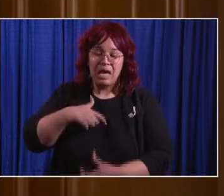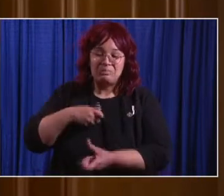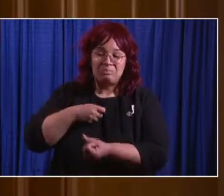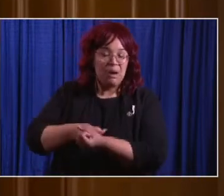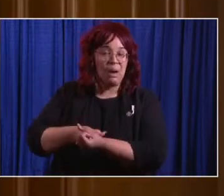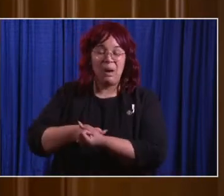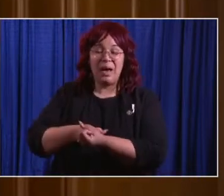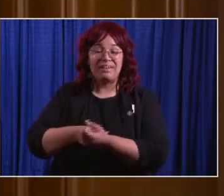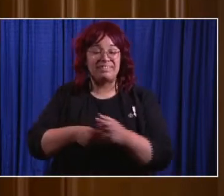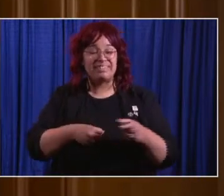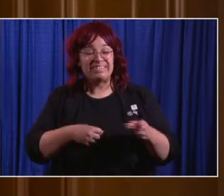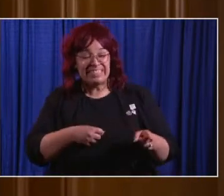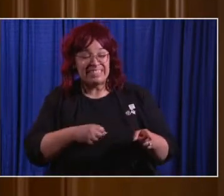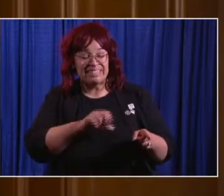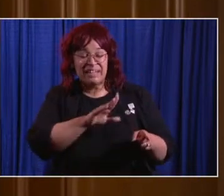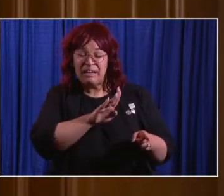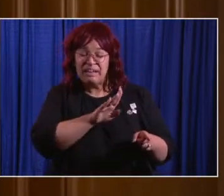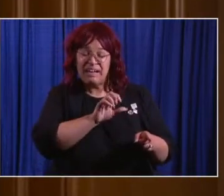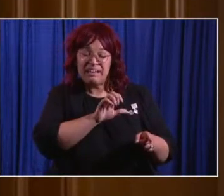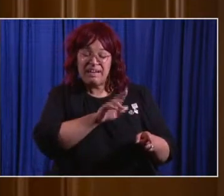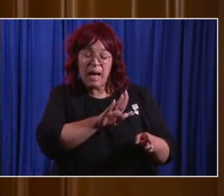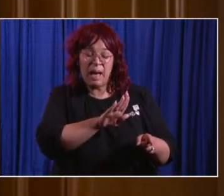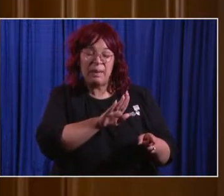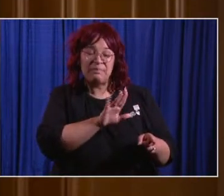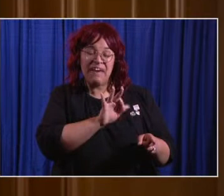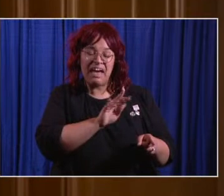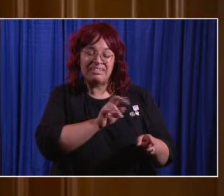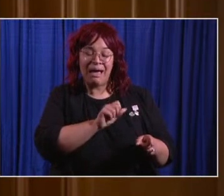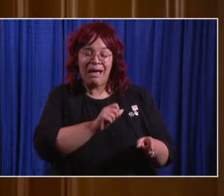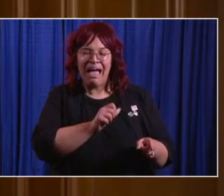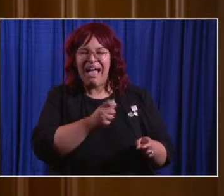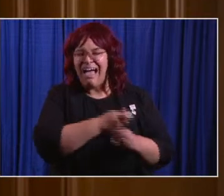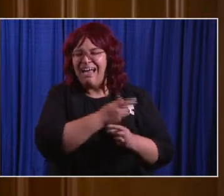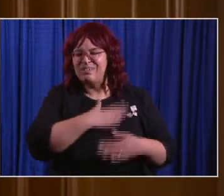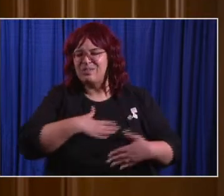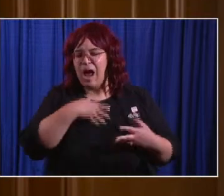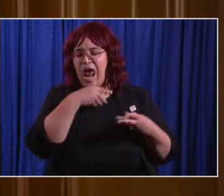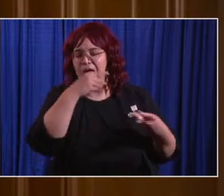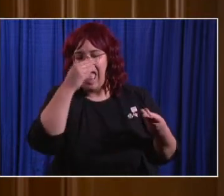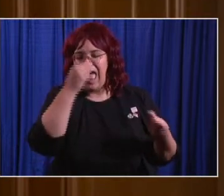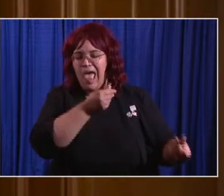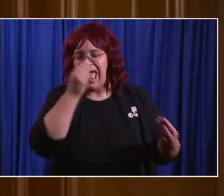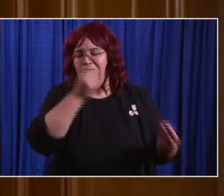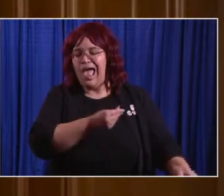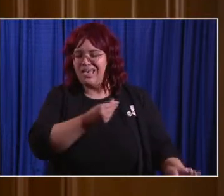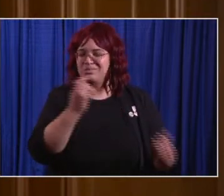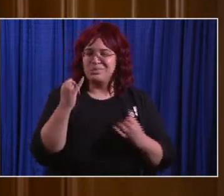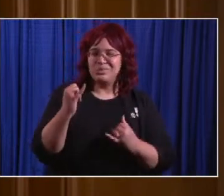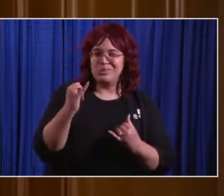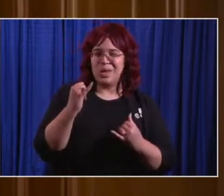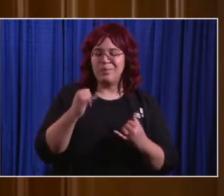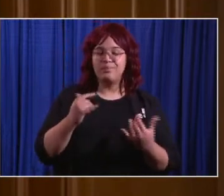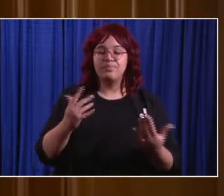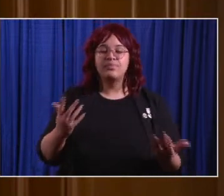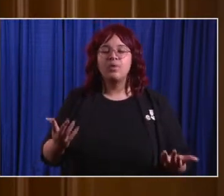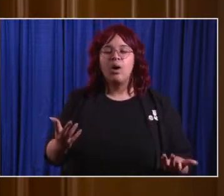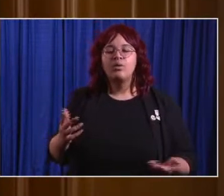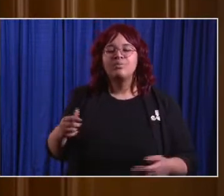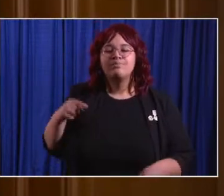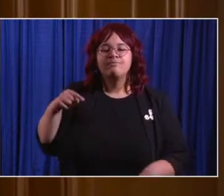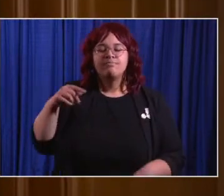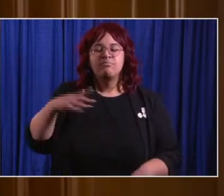fan. We're not big fans here in Cleveland either. I want to continue sort of on this train of thought about herd